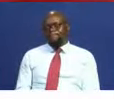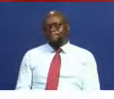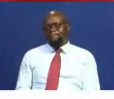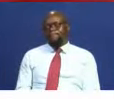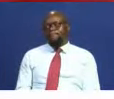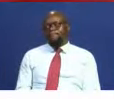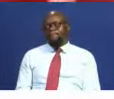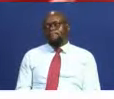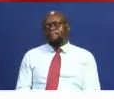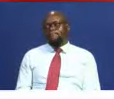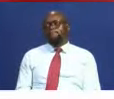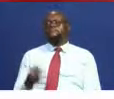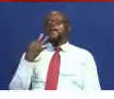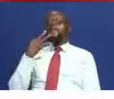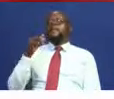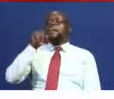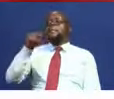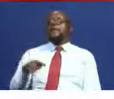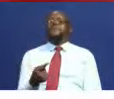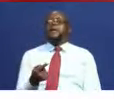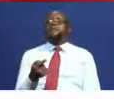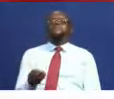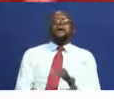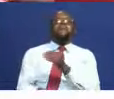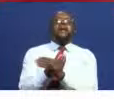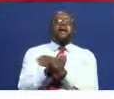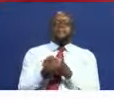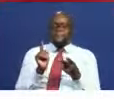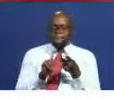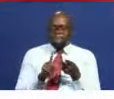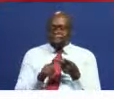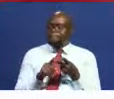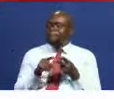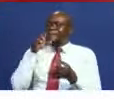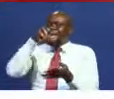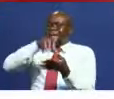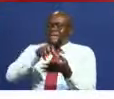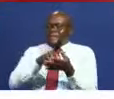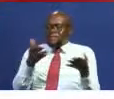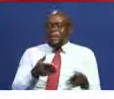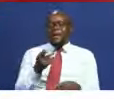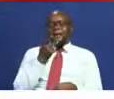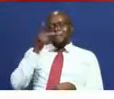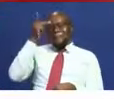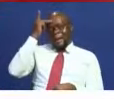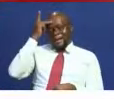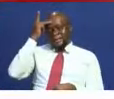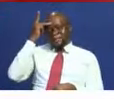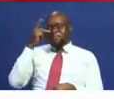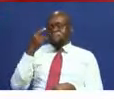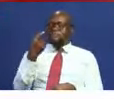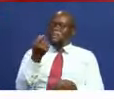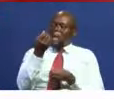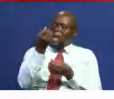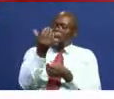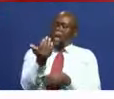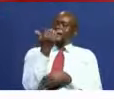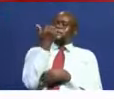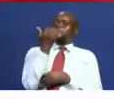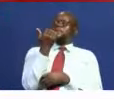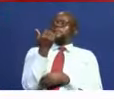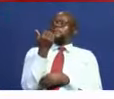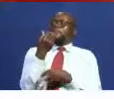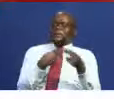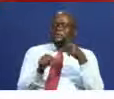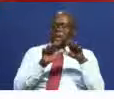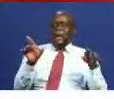to give bribes to amounts of like 300,000. I've had cases where parents have approached me telling me that they've